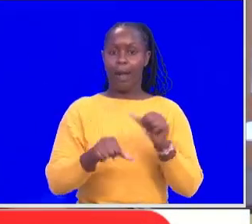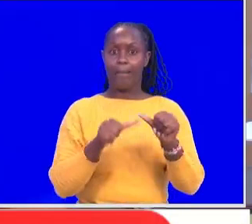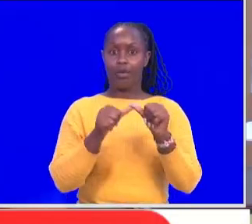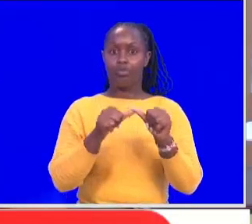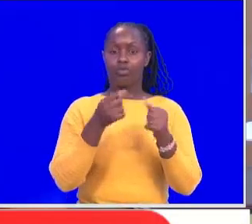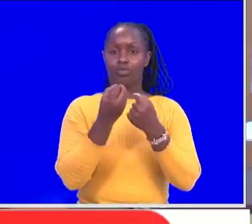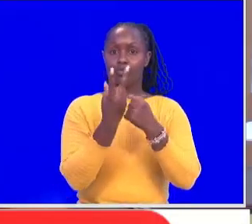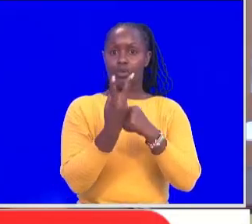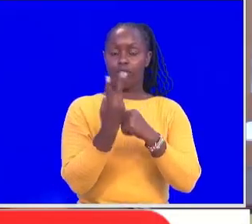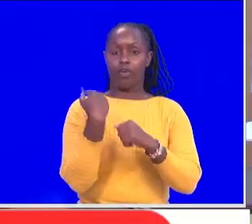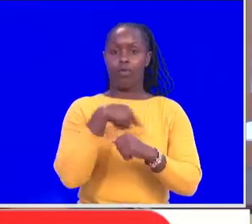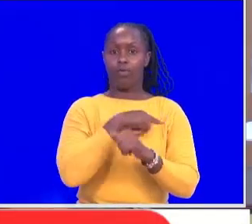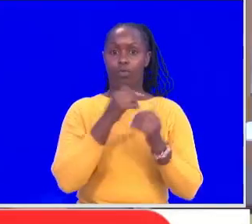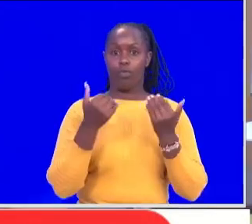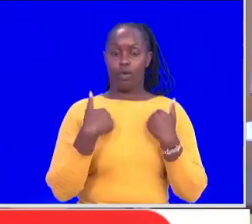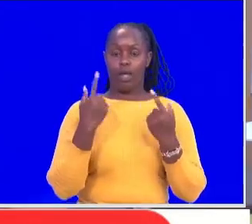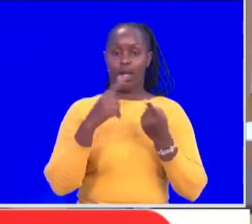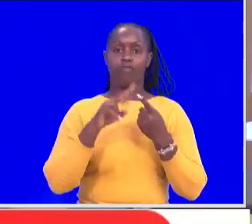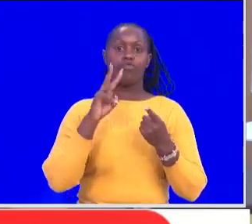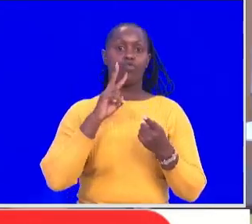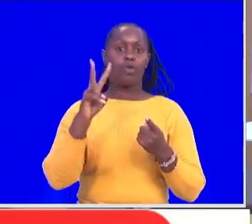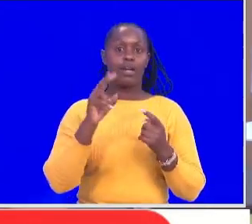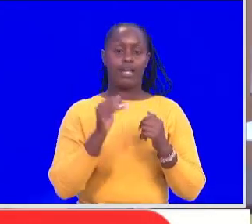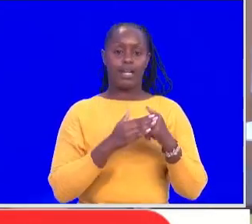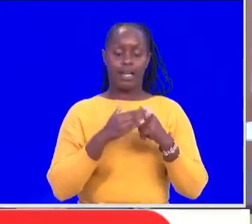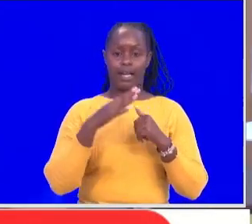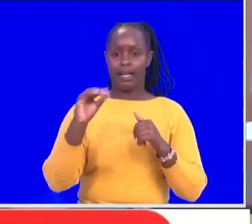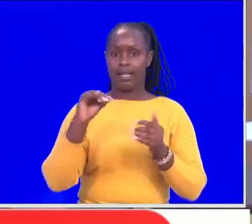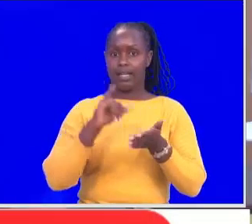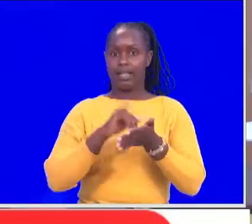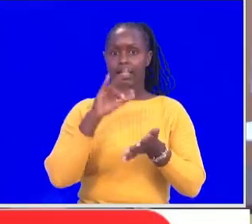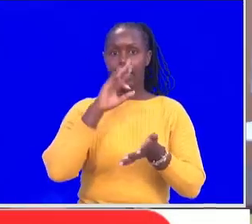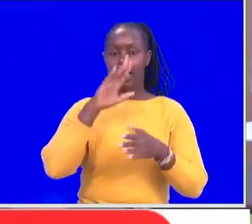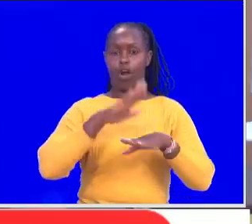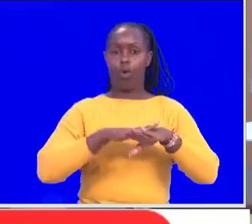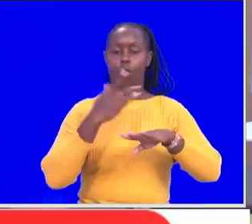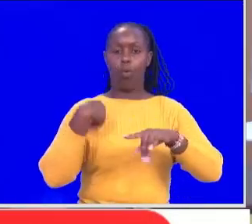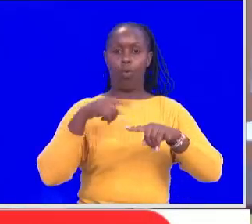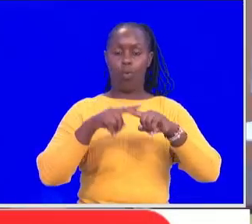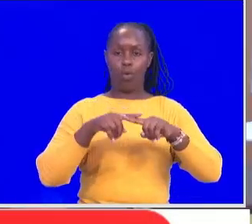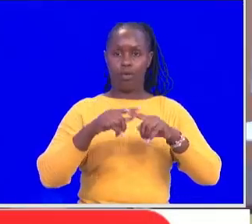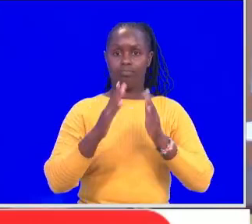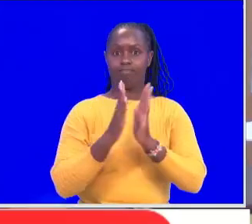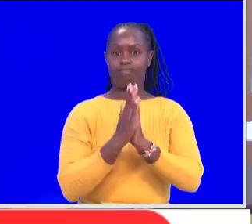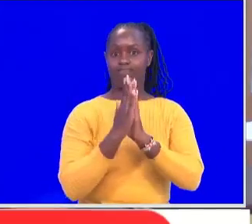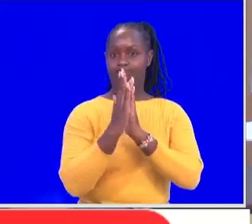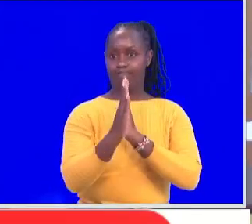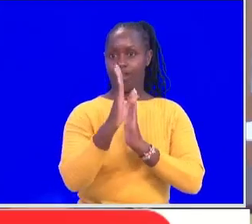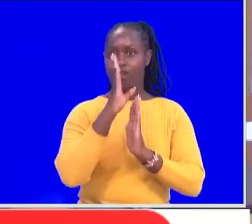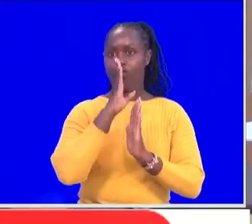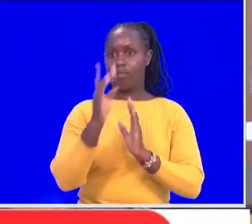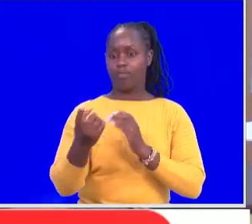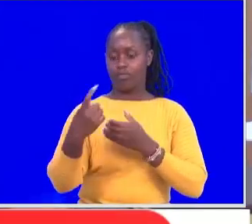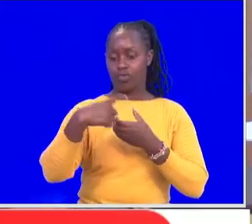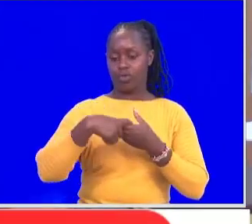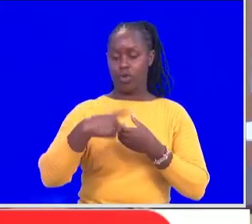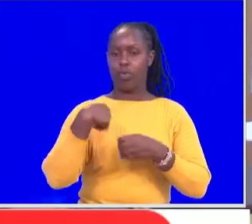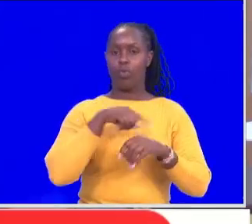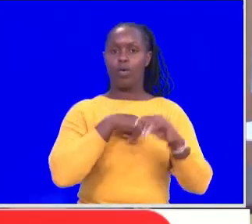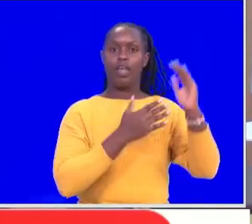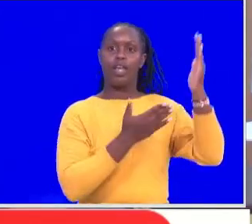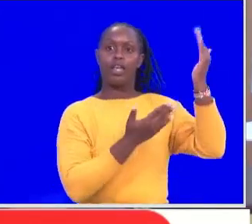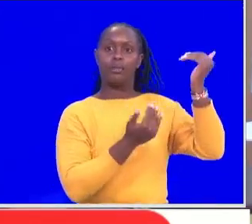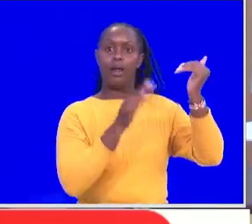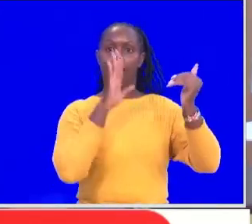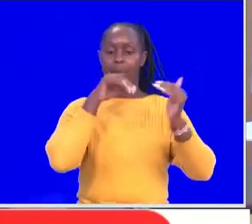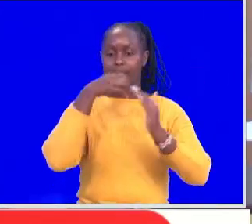noon, we already have 290 that are on the queue to be admitted. So we are expecting by the end of the day,